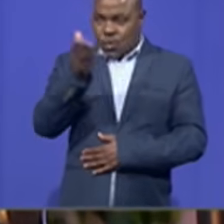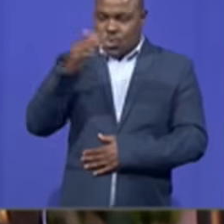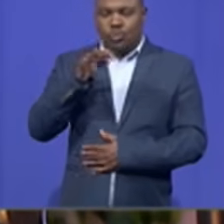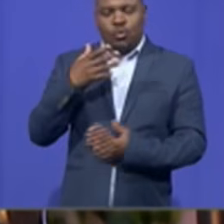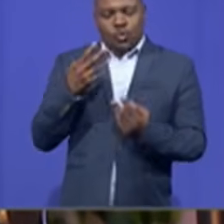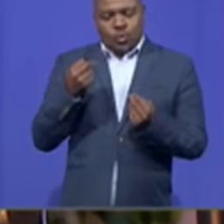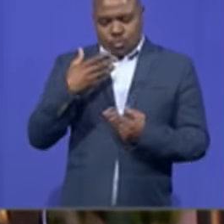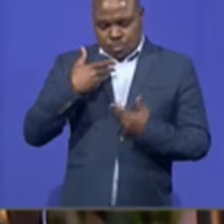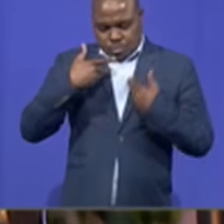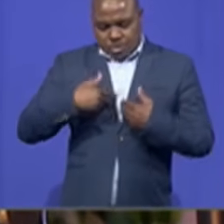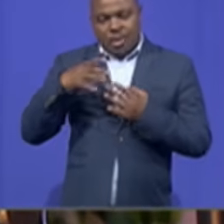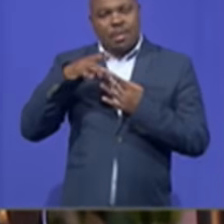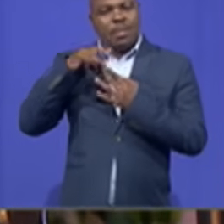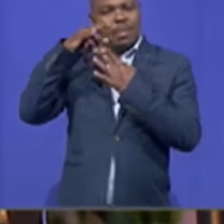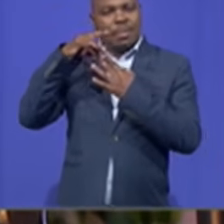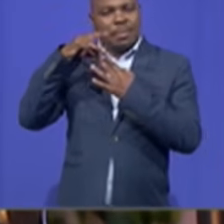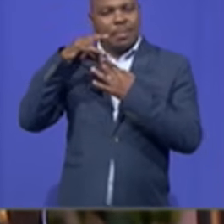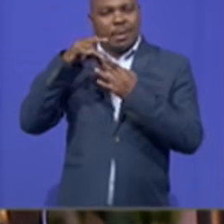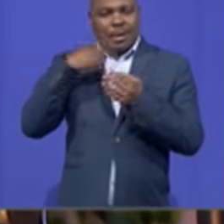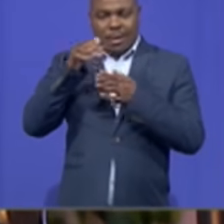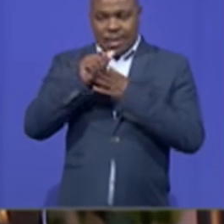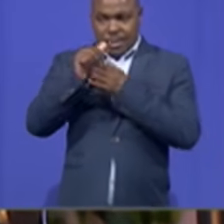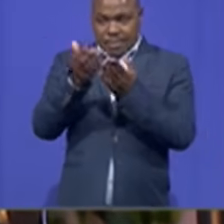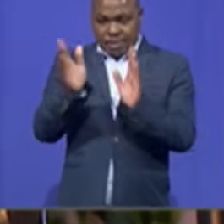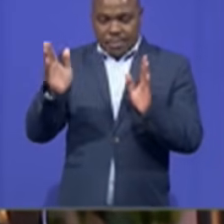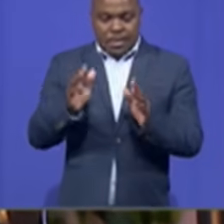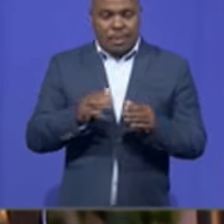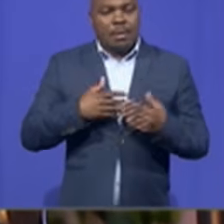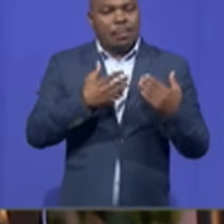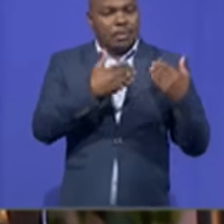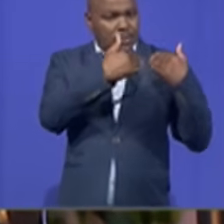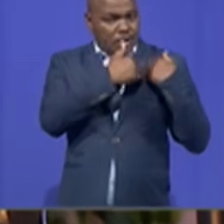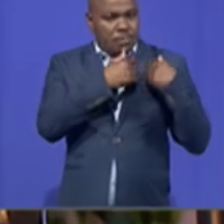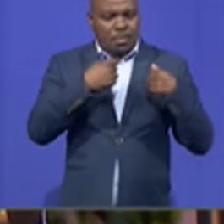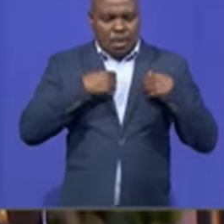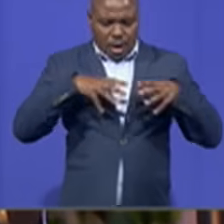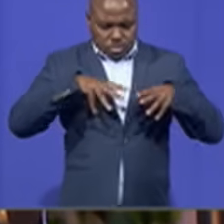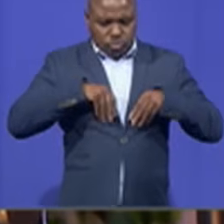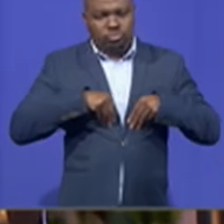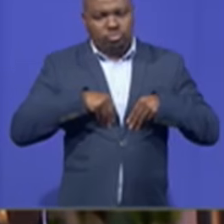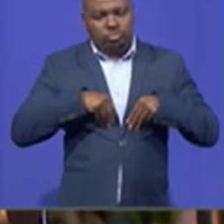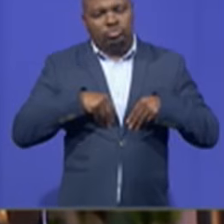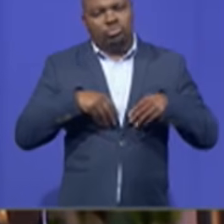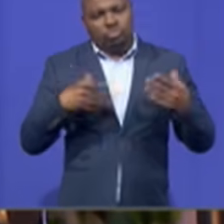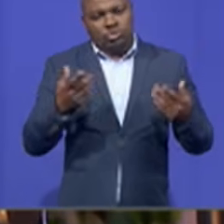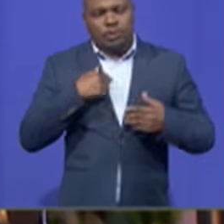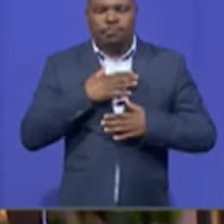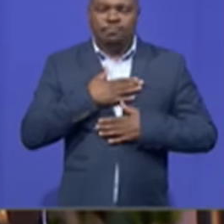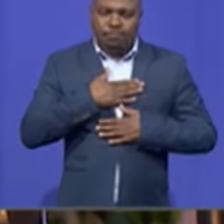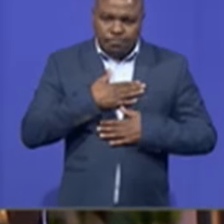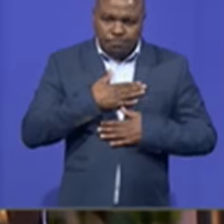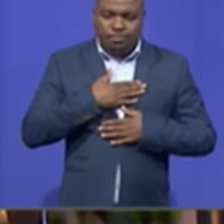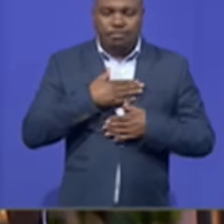leader. I accept this responsibility with